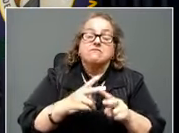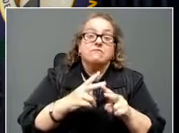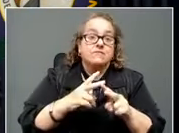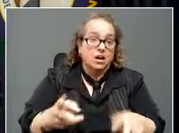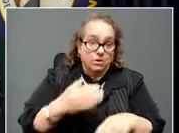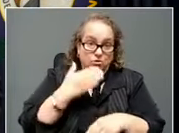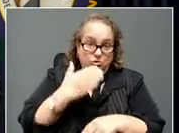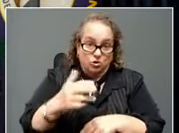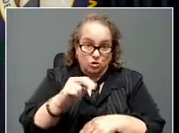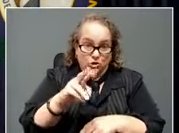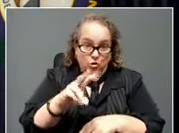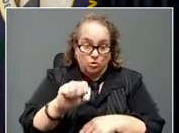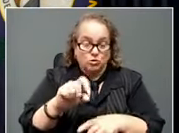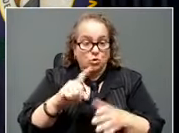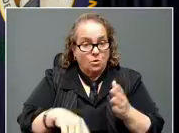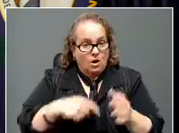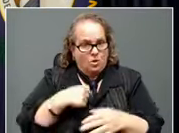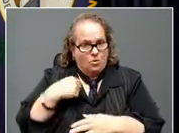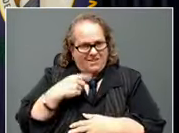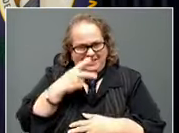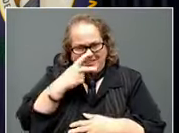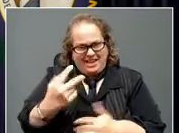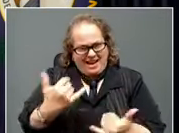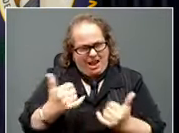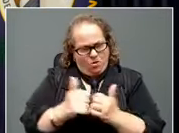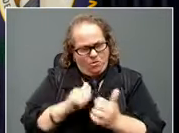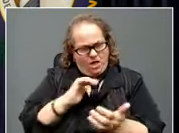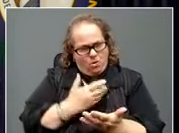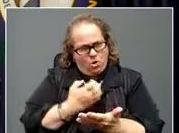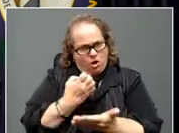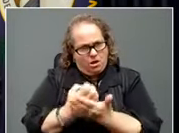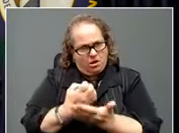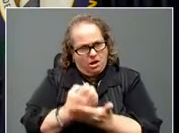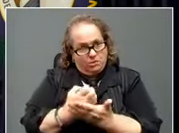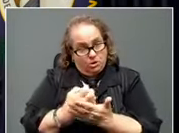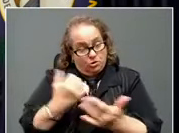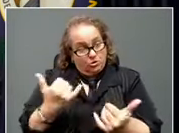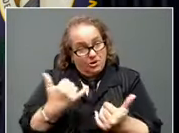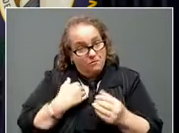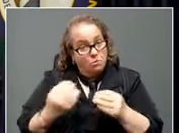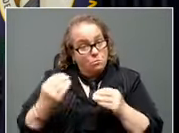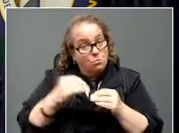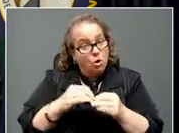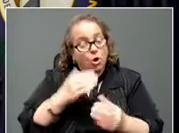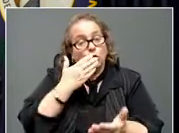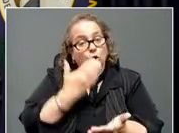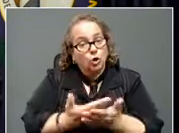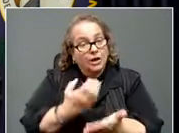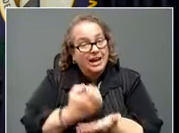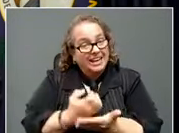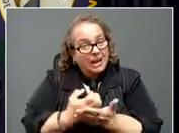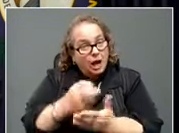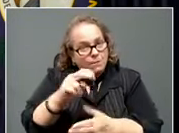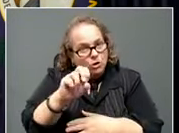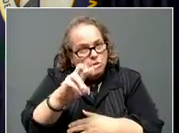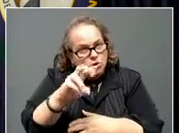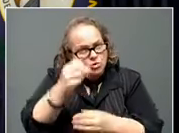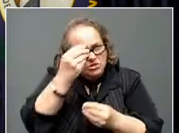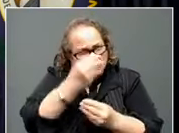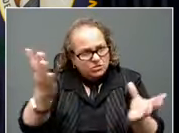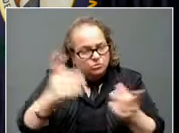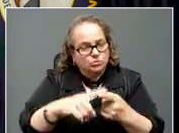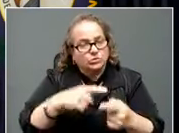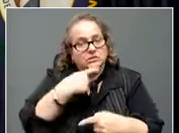we are seeing in our economy. Today, we have more good economic news to share as we continue a string